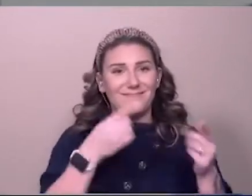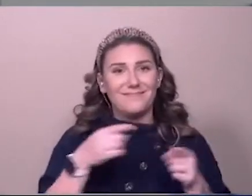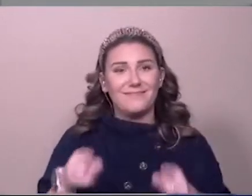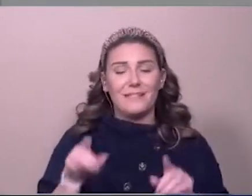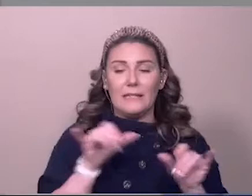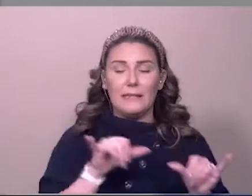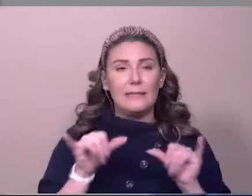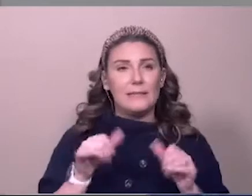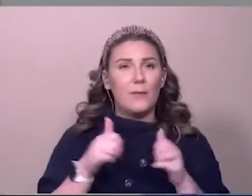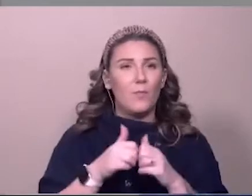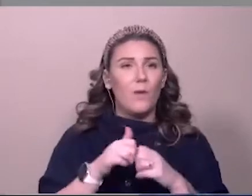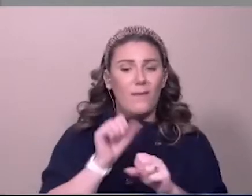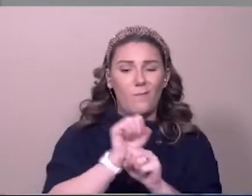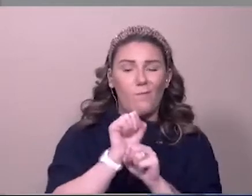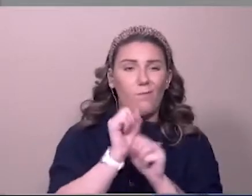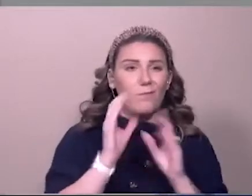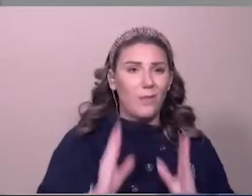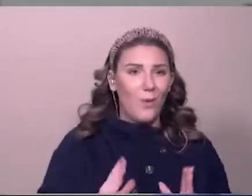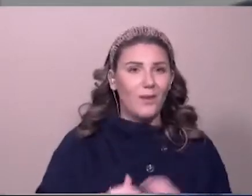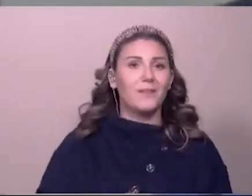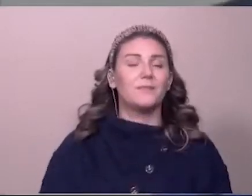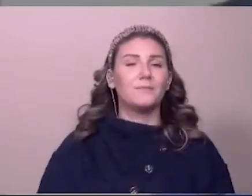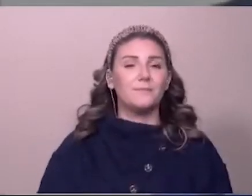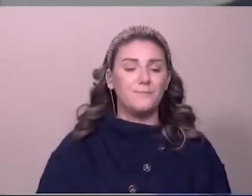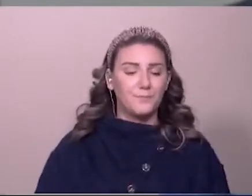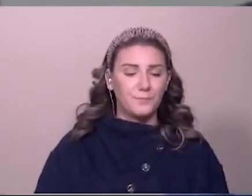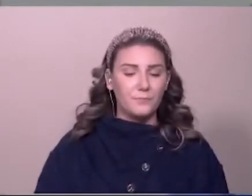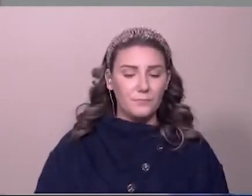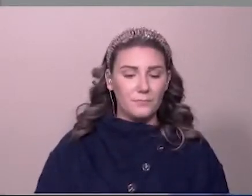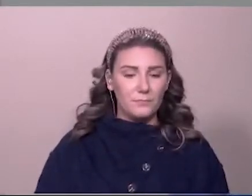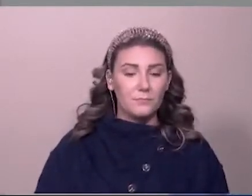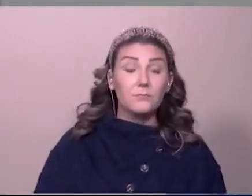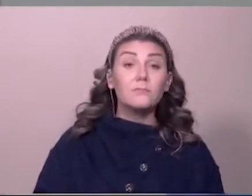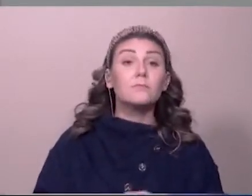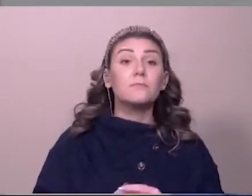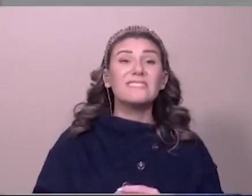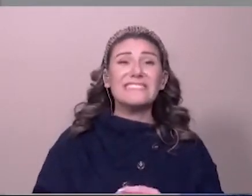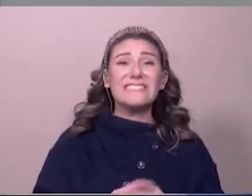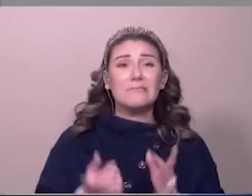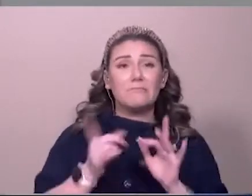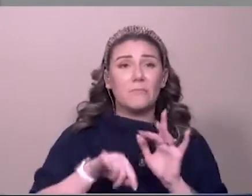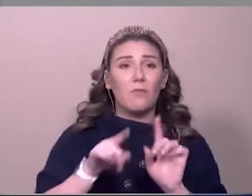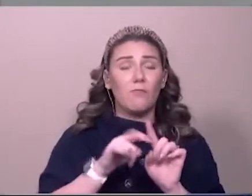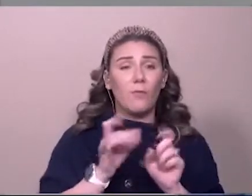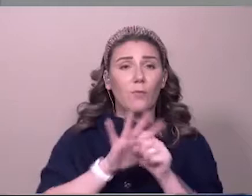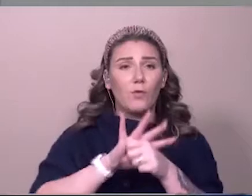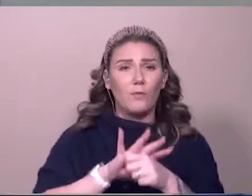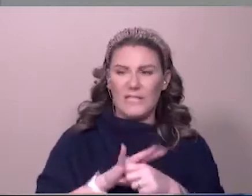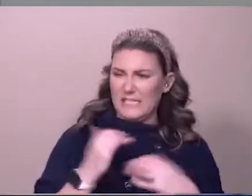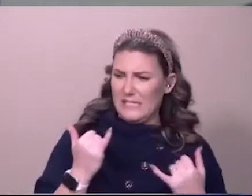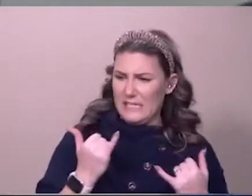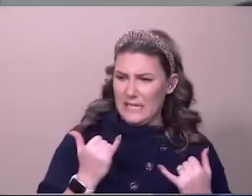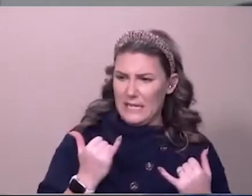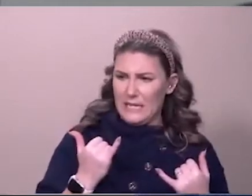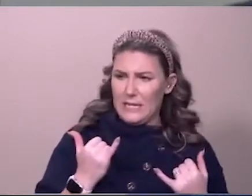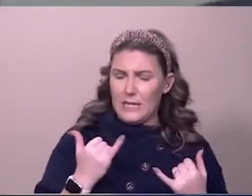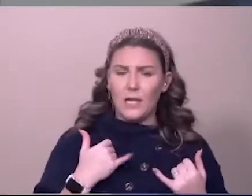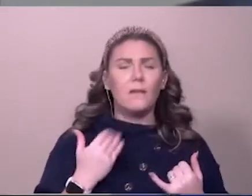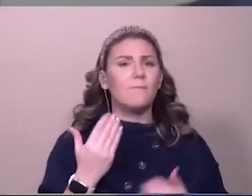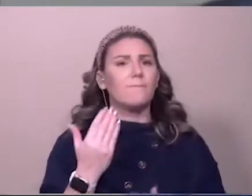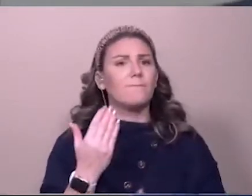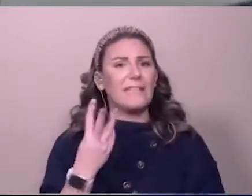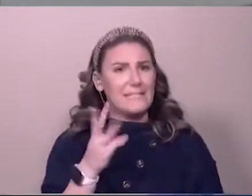with the employees also. Being out due to COVID. Today we have only 60